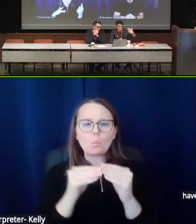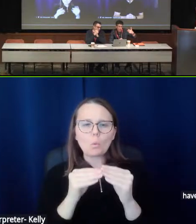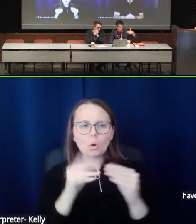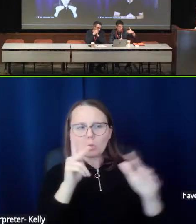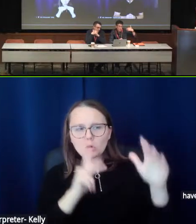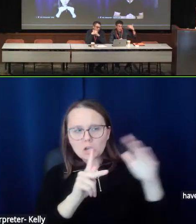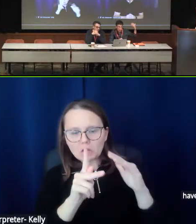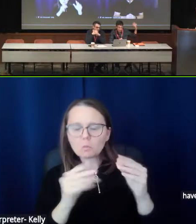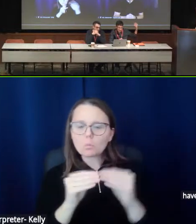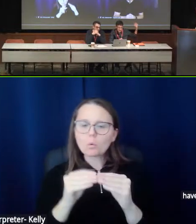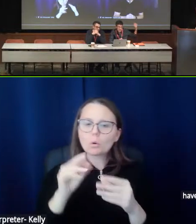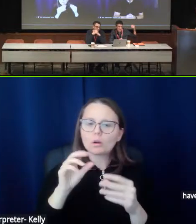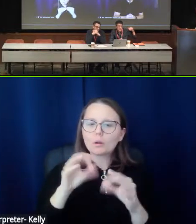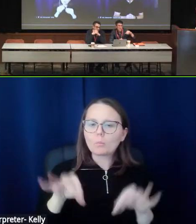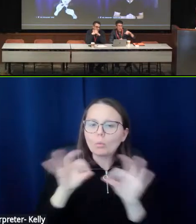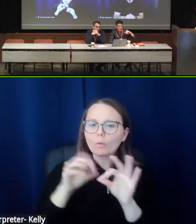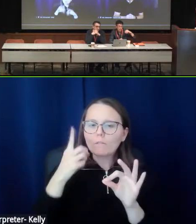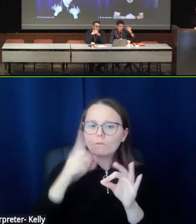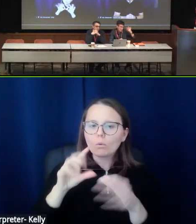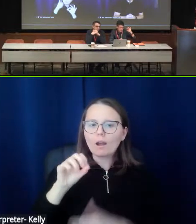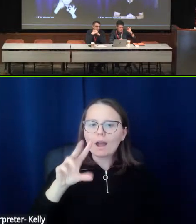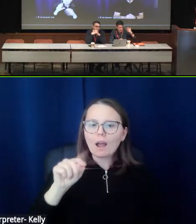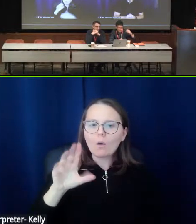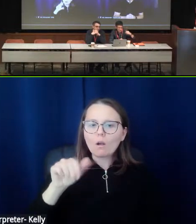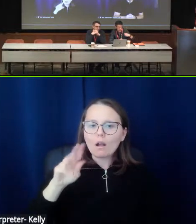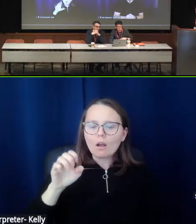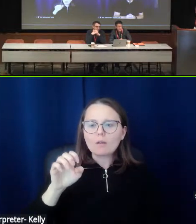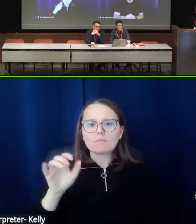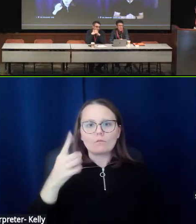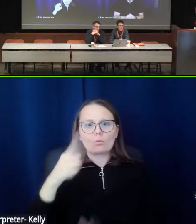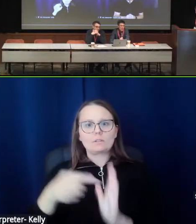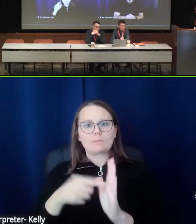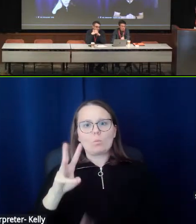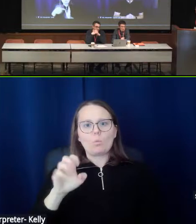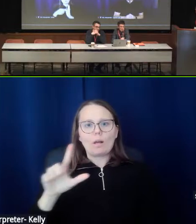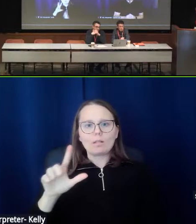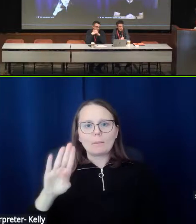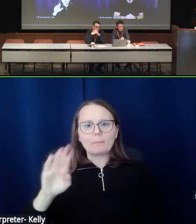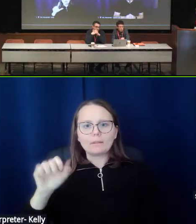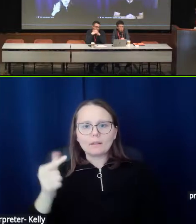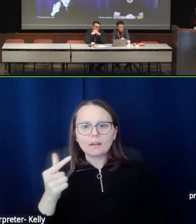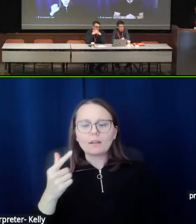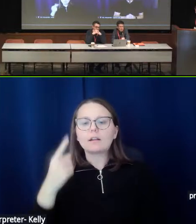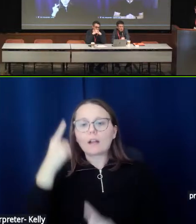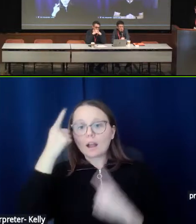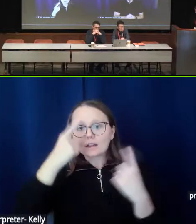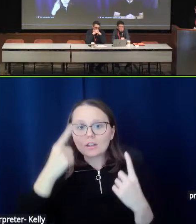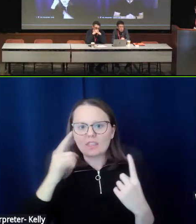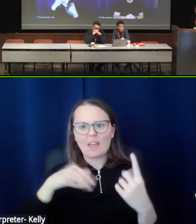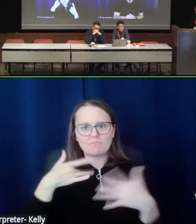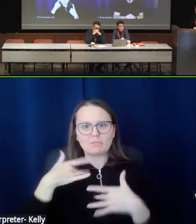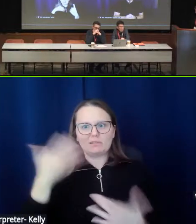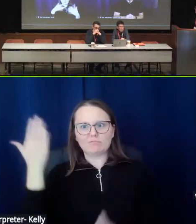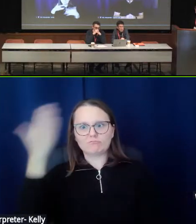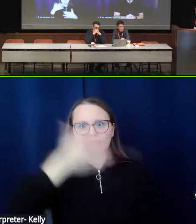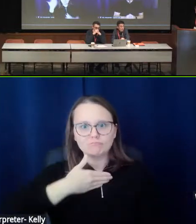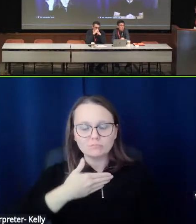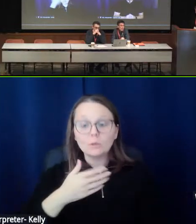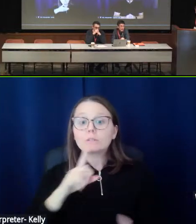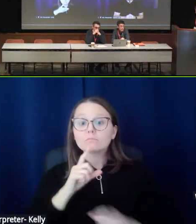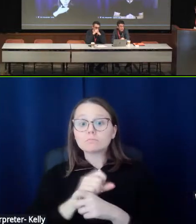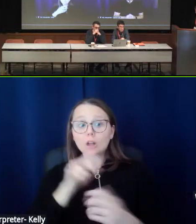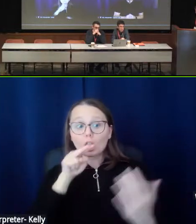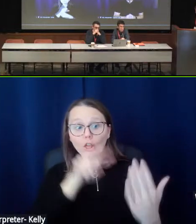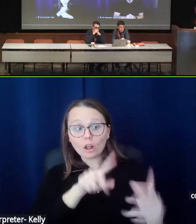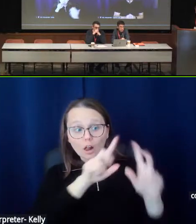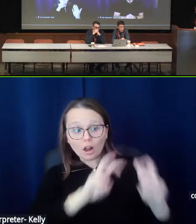important for outcomes like well-being, perhaps even cognition. These tend to be overlooked. And when we do look at them, we don't